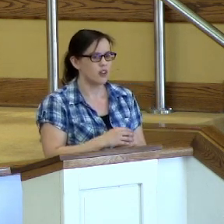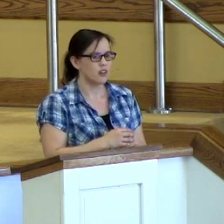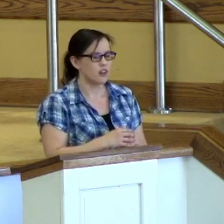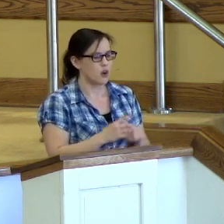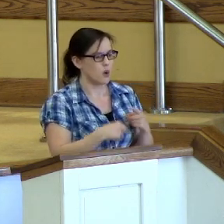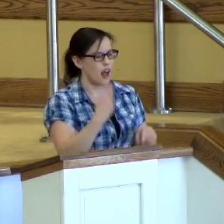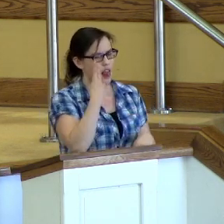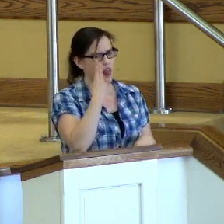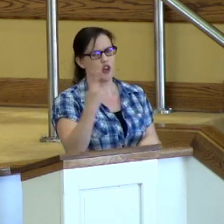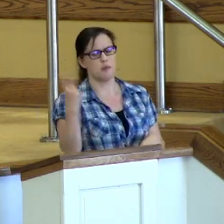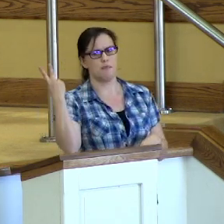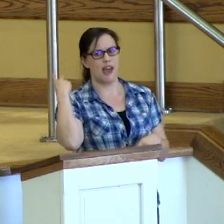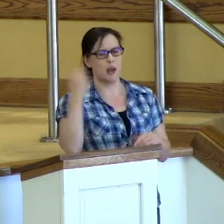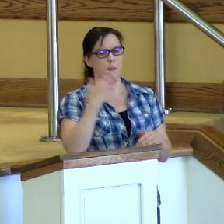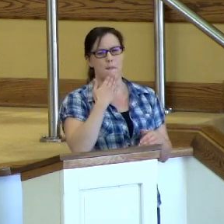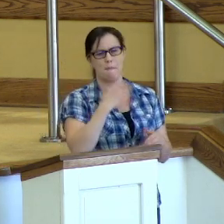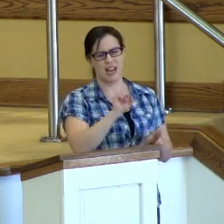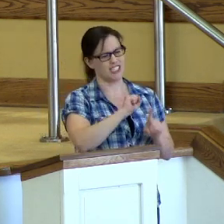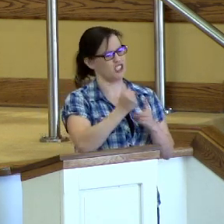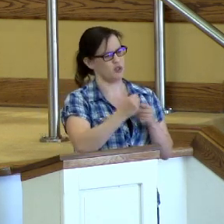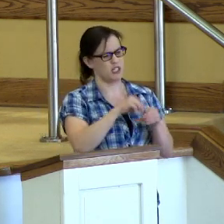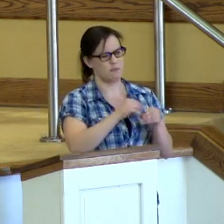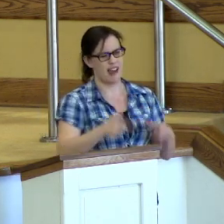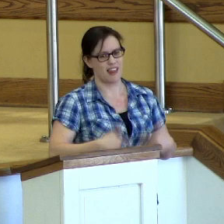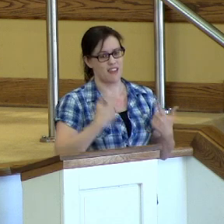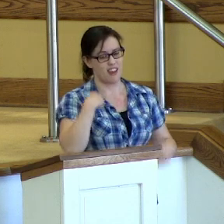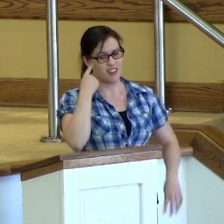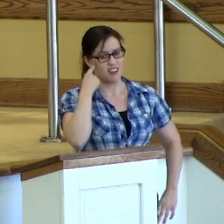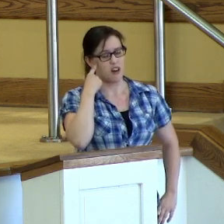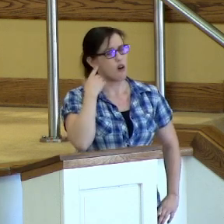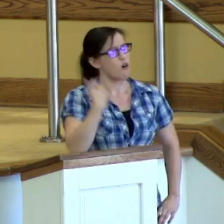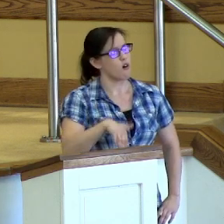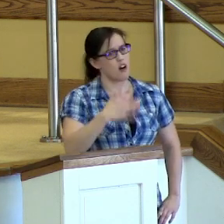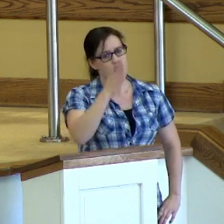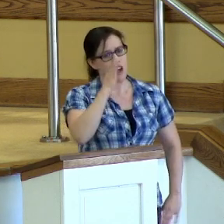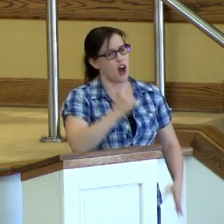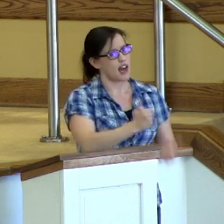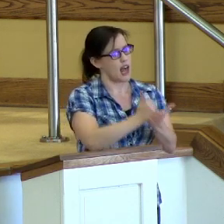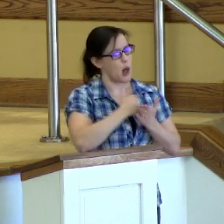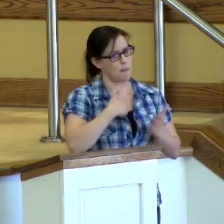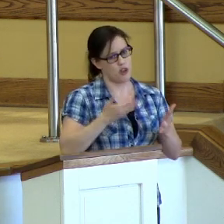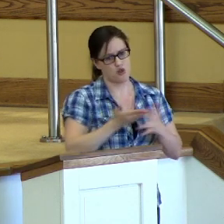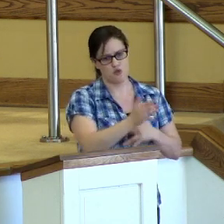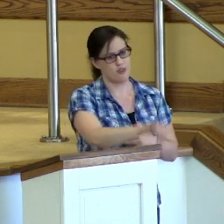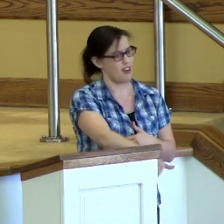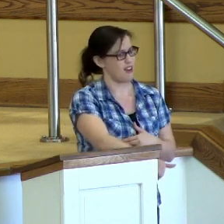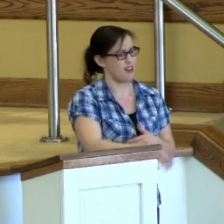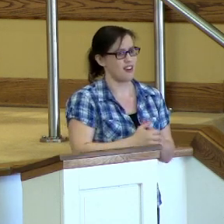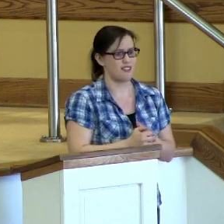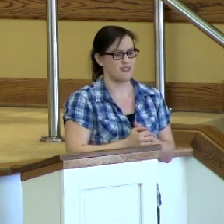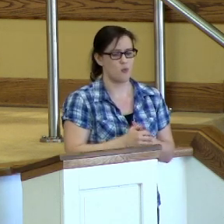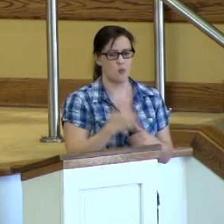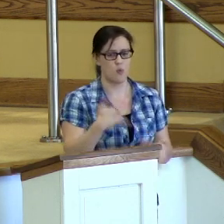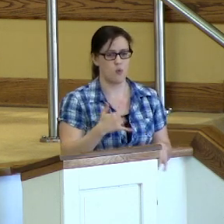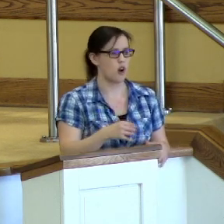in my life, and I see, God, you got me through that. Quick instance, and this will be the last one.